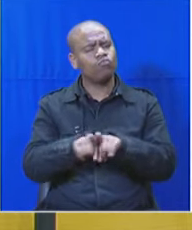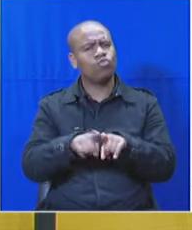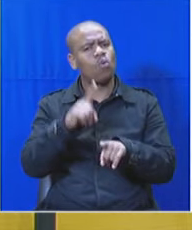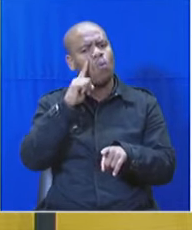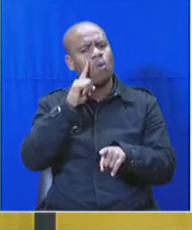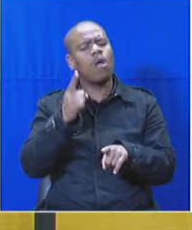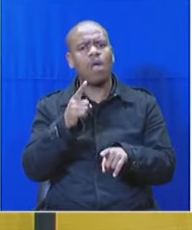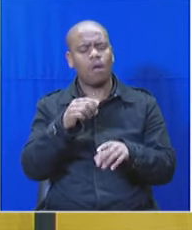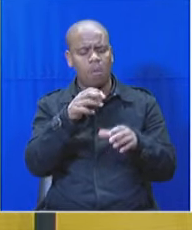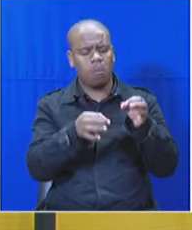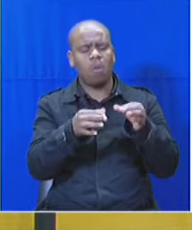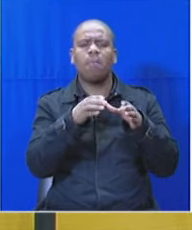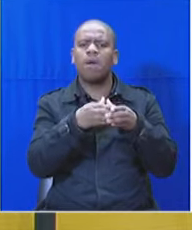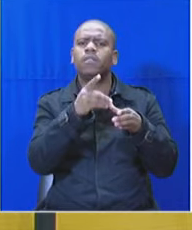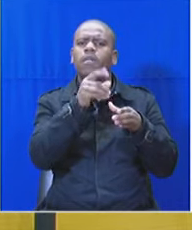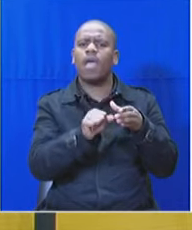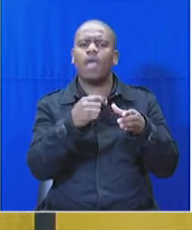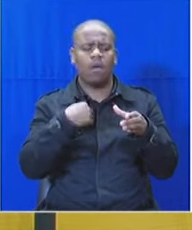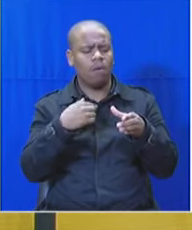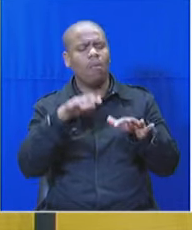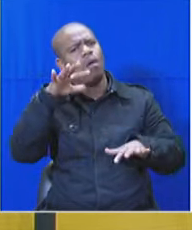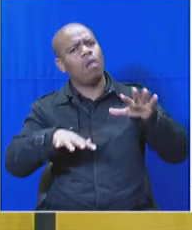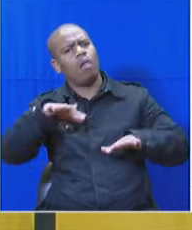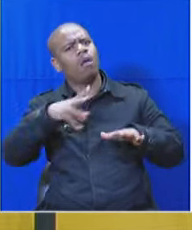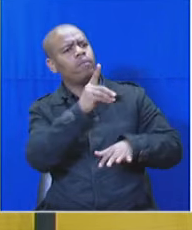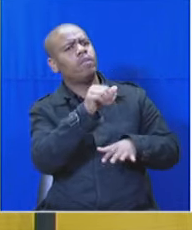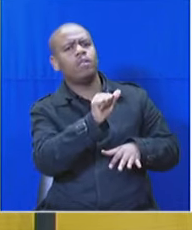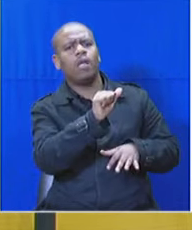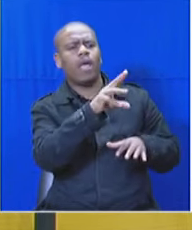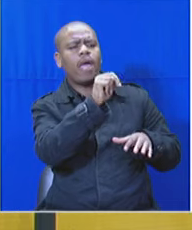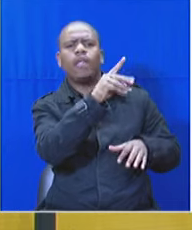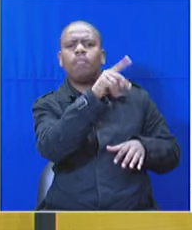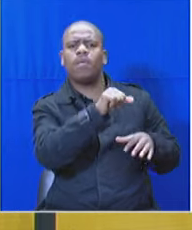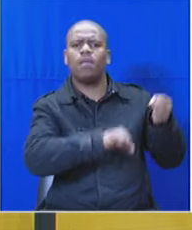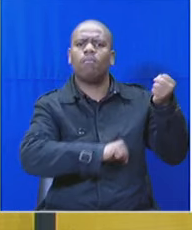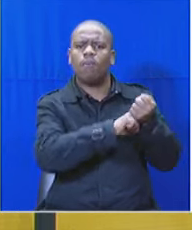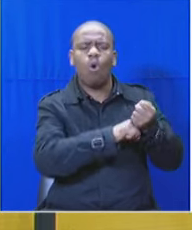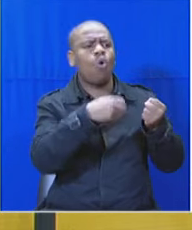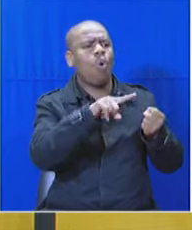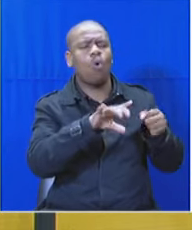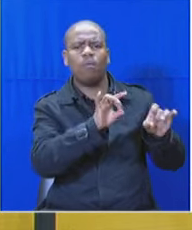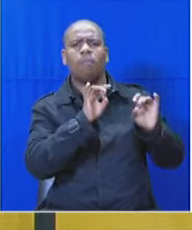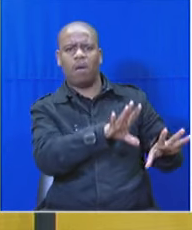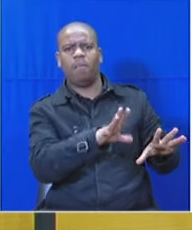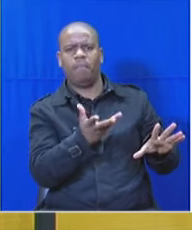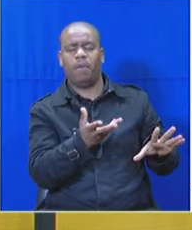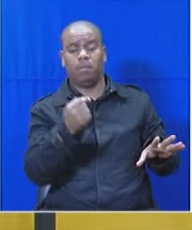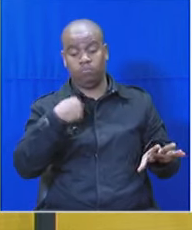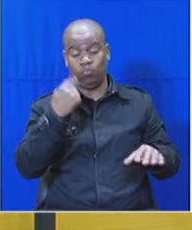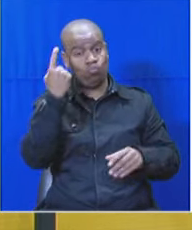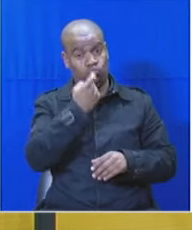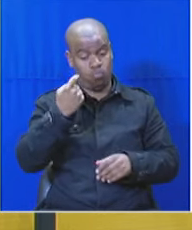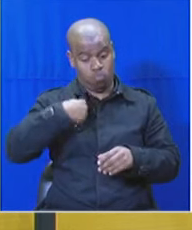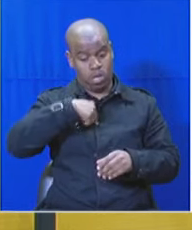opposition cannot decide whether they support the NDP or not. For us, there is no confusion. We